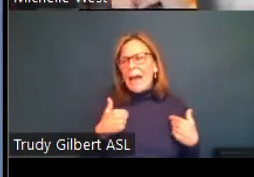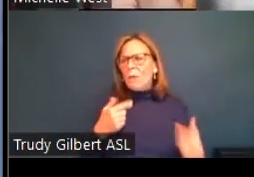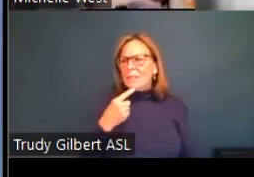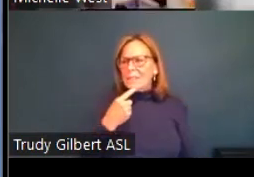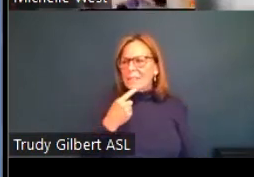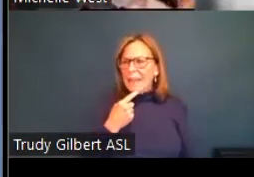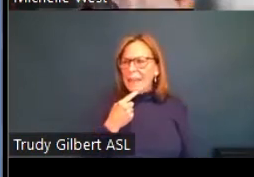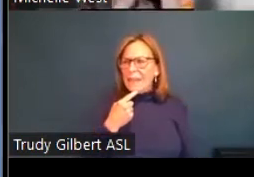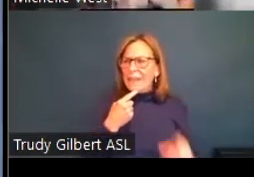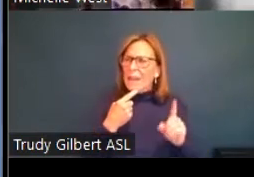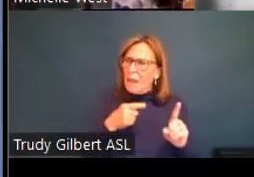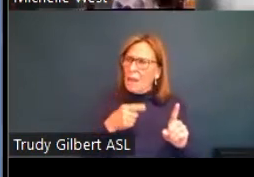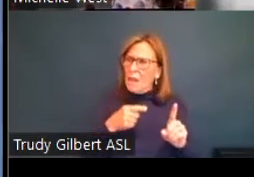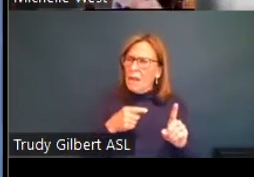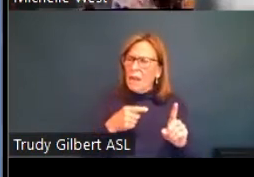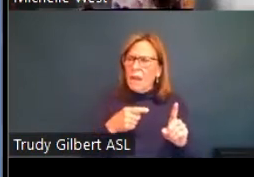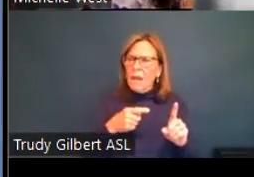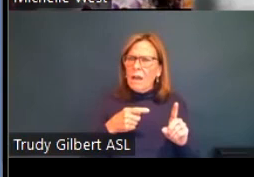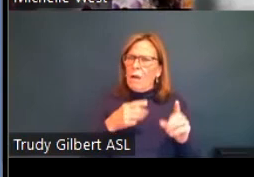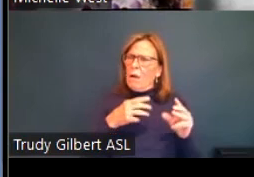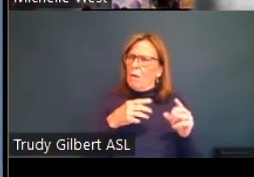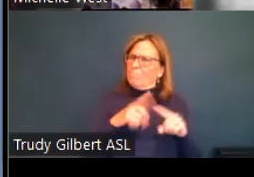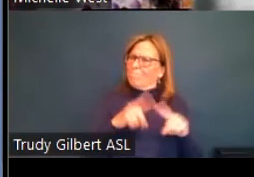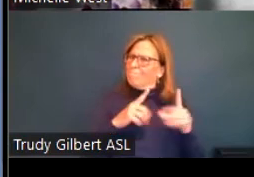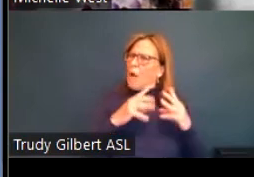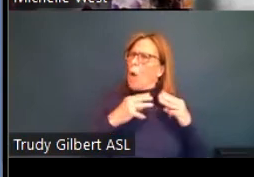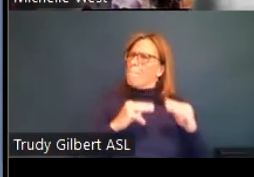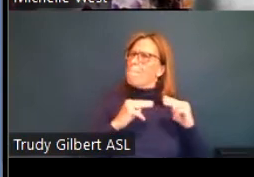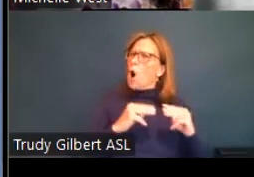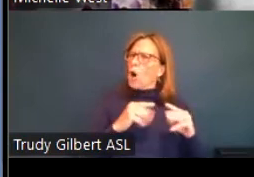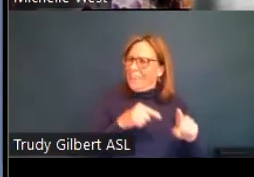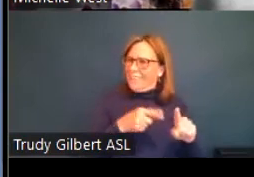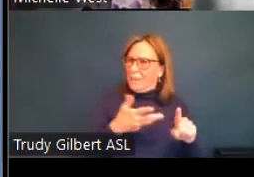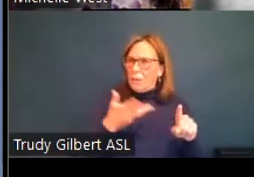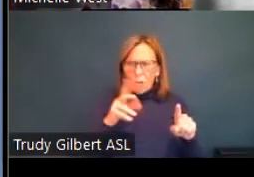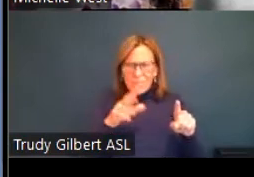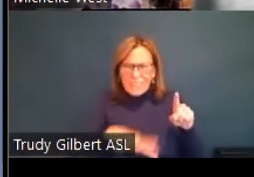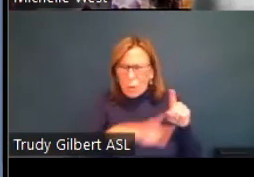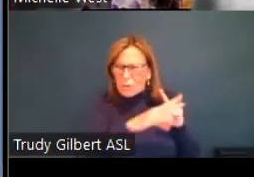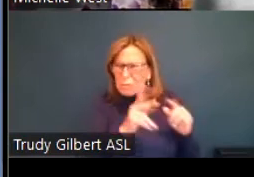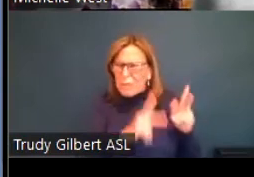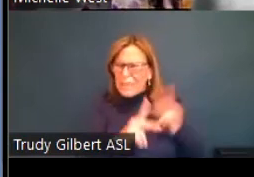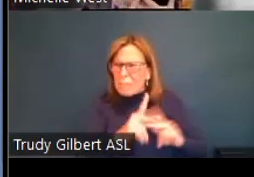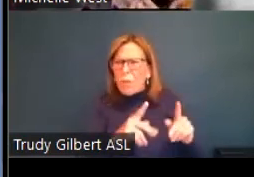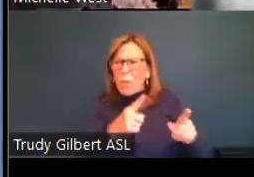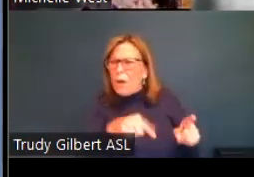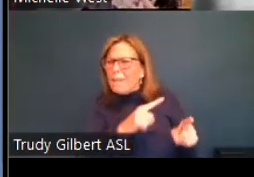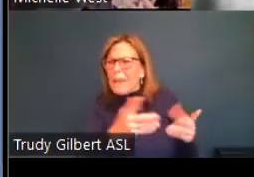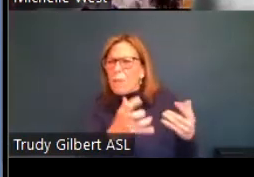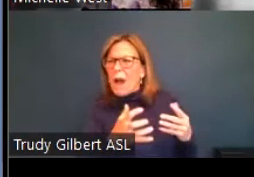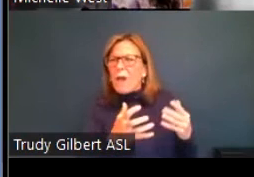depends on your market. That's why market research is so important, to know what do your consumers want? What is the gap in services that they're